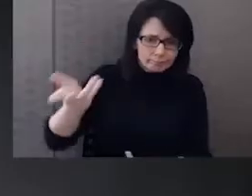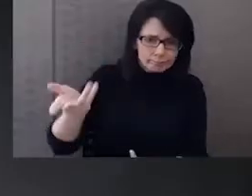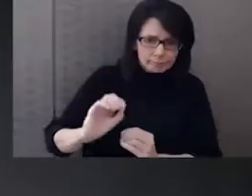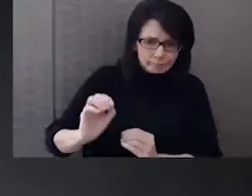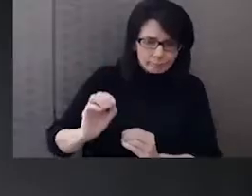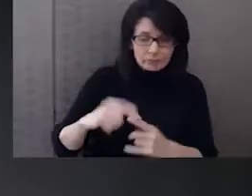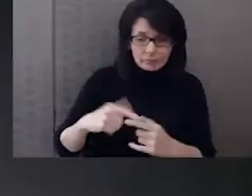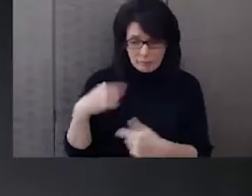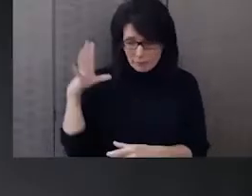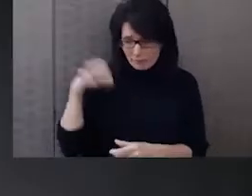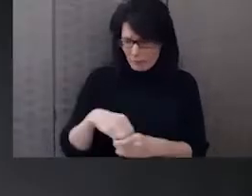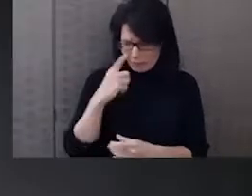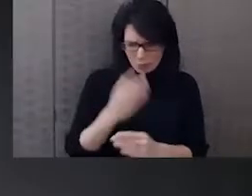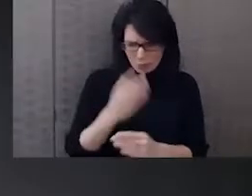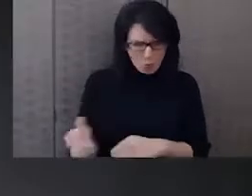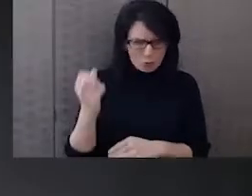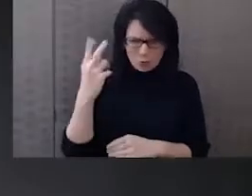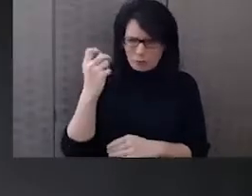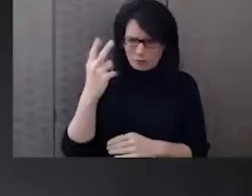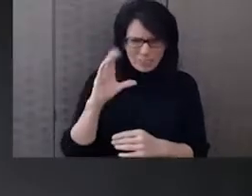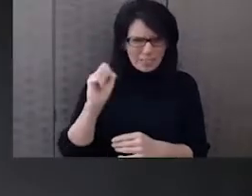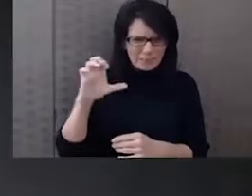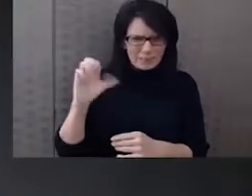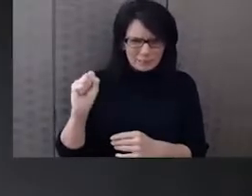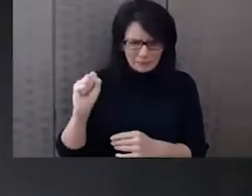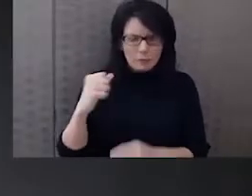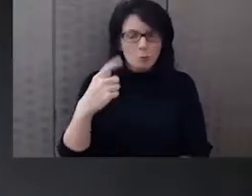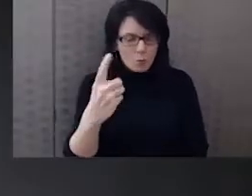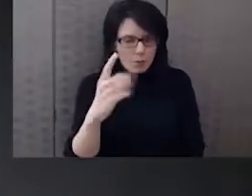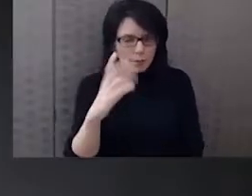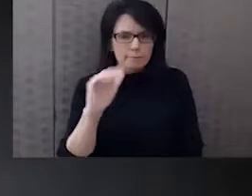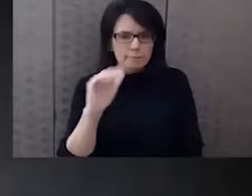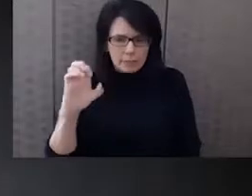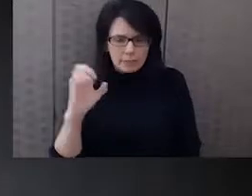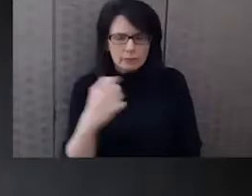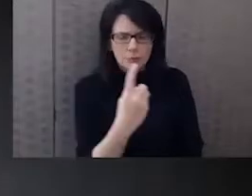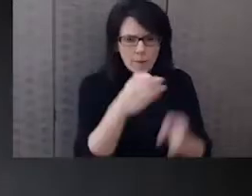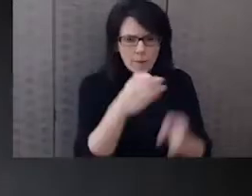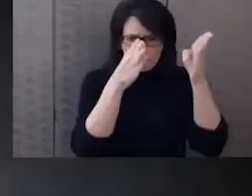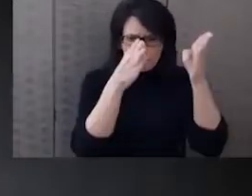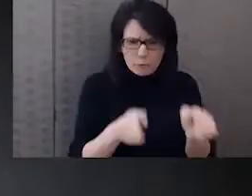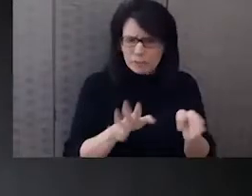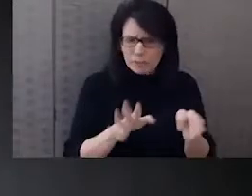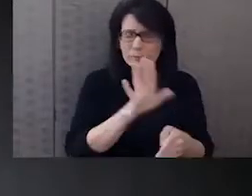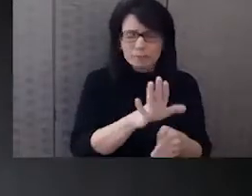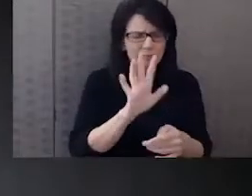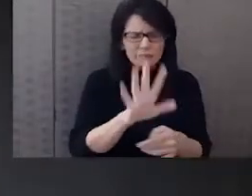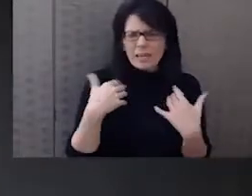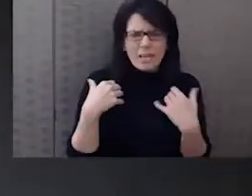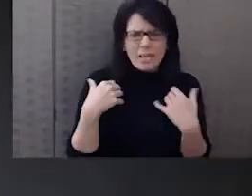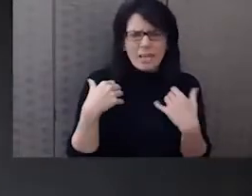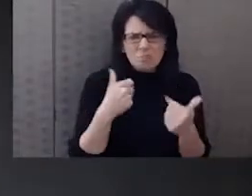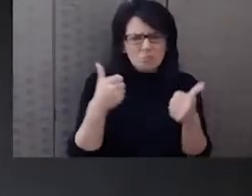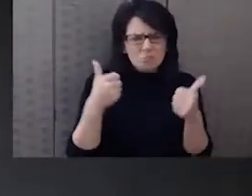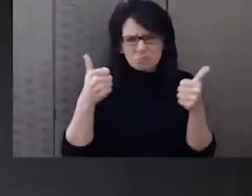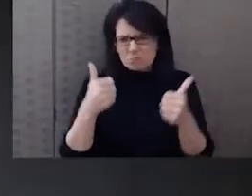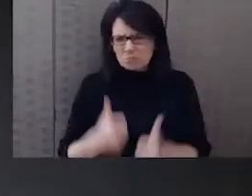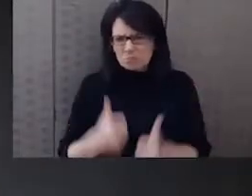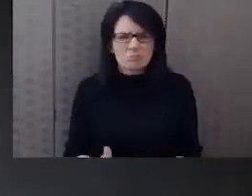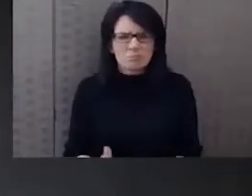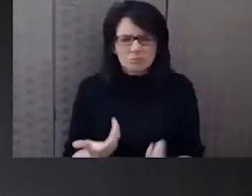One case in particular comes to mind, and that's Abdi's case, his health just continually declined.